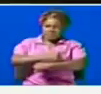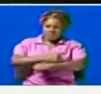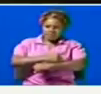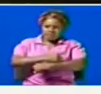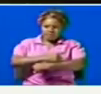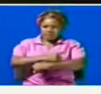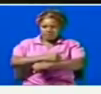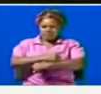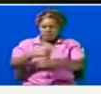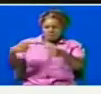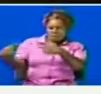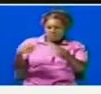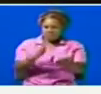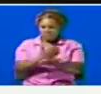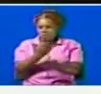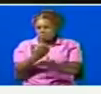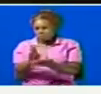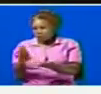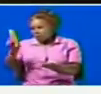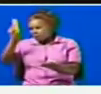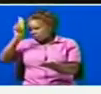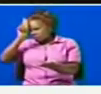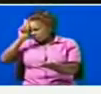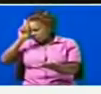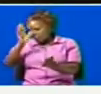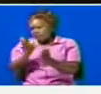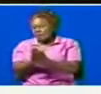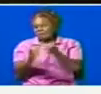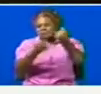that confrontation between the NASA